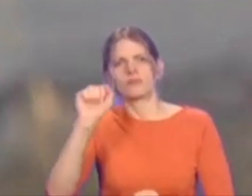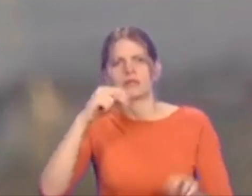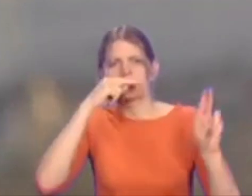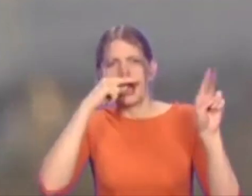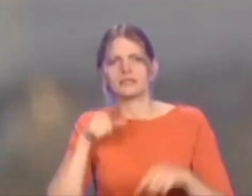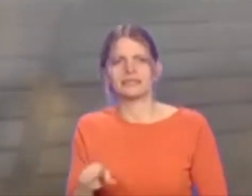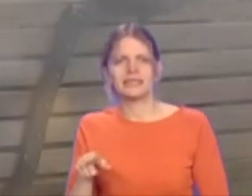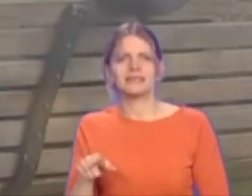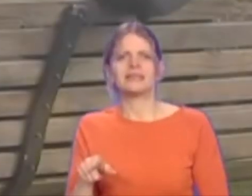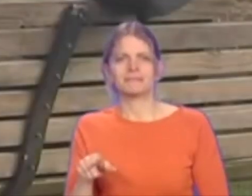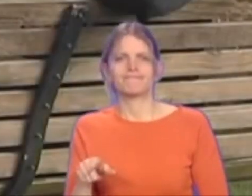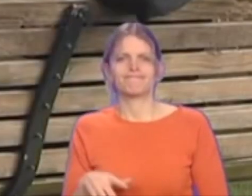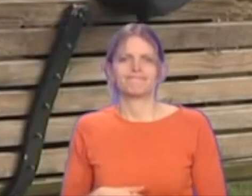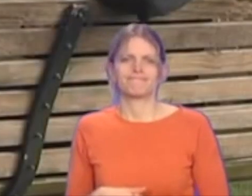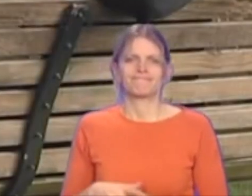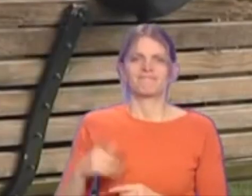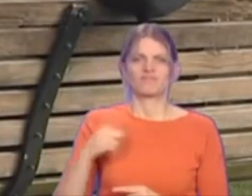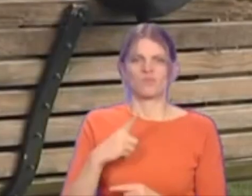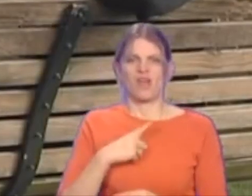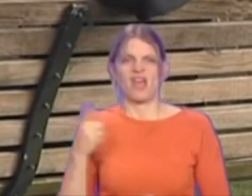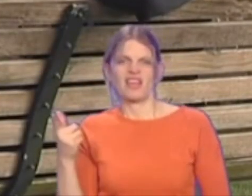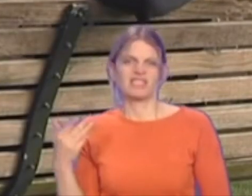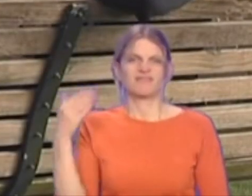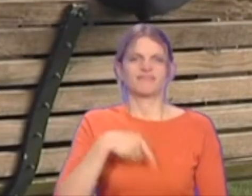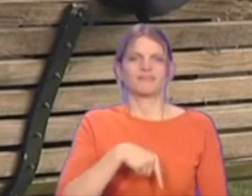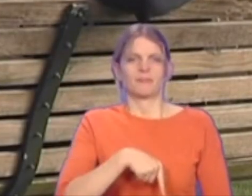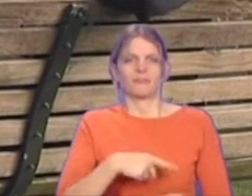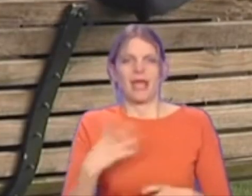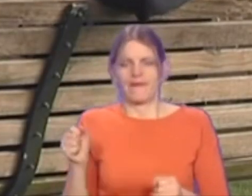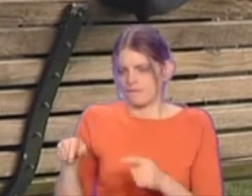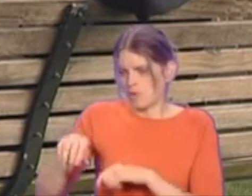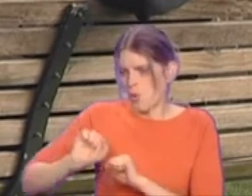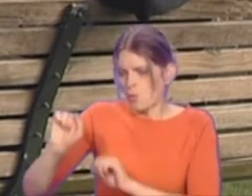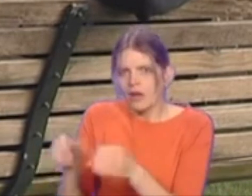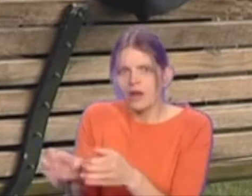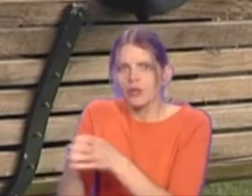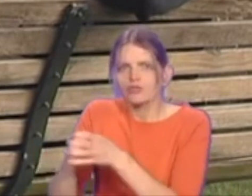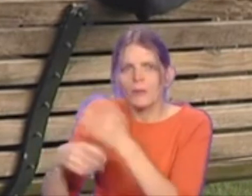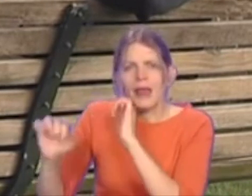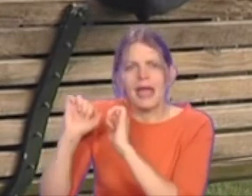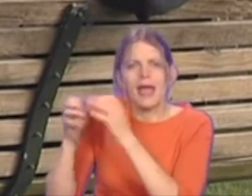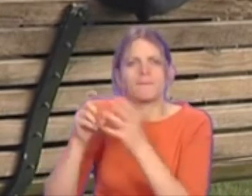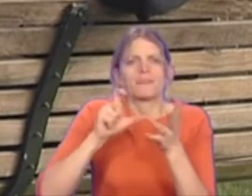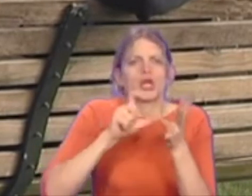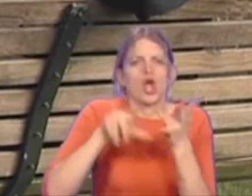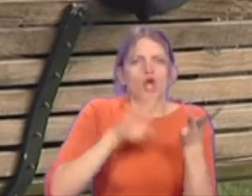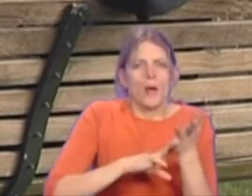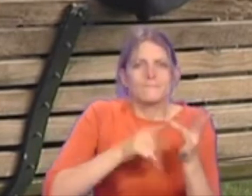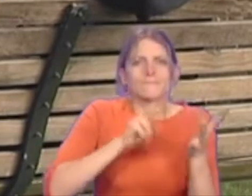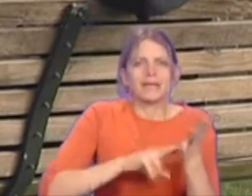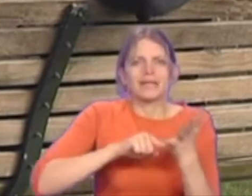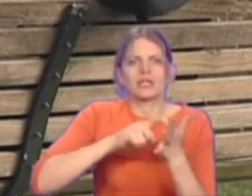one into what was called at the time the Comintern, the Communist International, who then passed them on to the KGB, and they